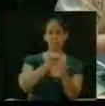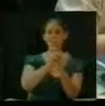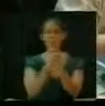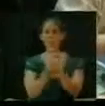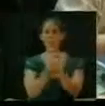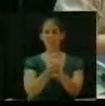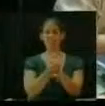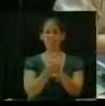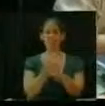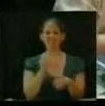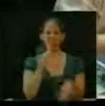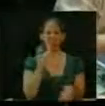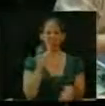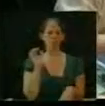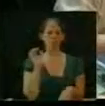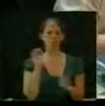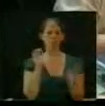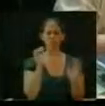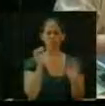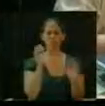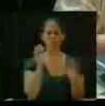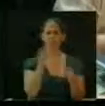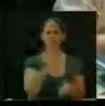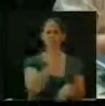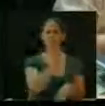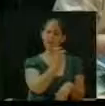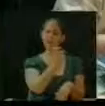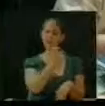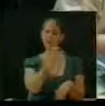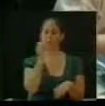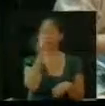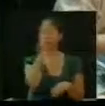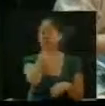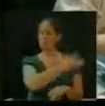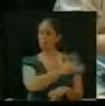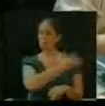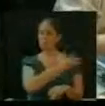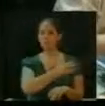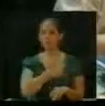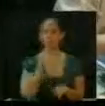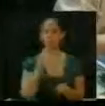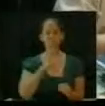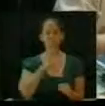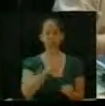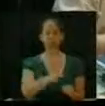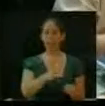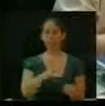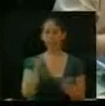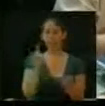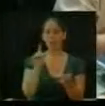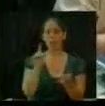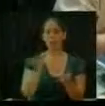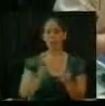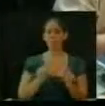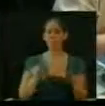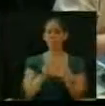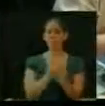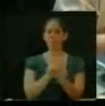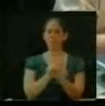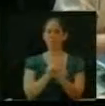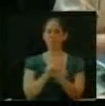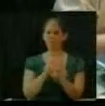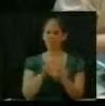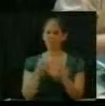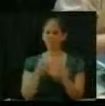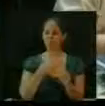recommendation. I'm not afraid of the newspaper. I'm not afraid of public criticism. I am afraid that the substitute motion